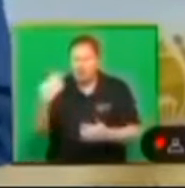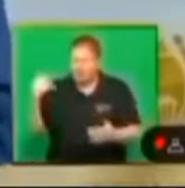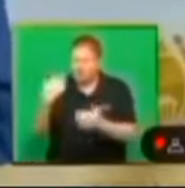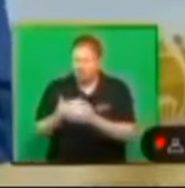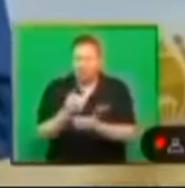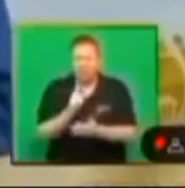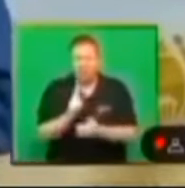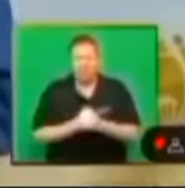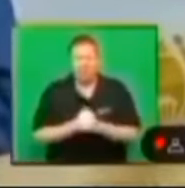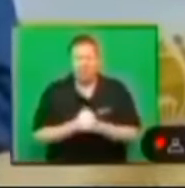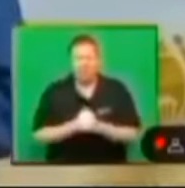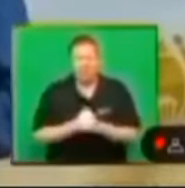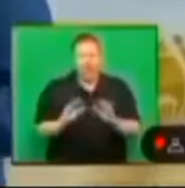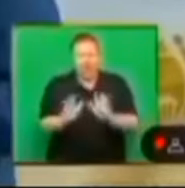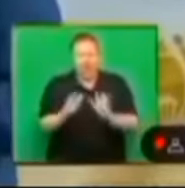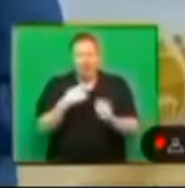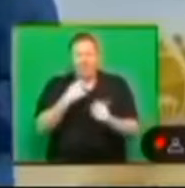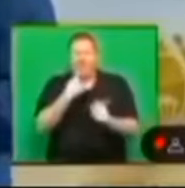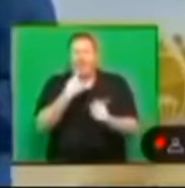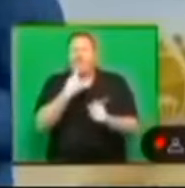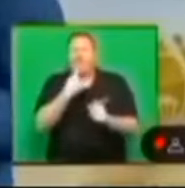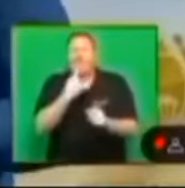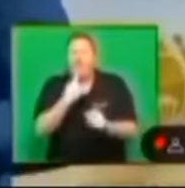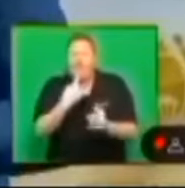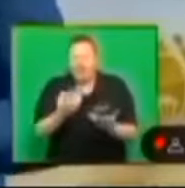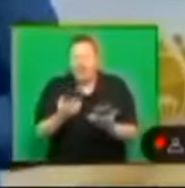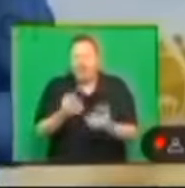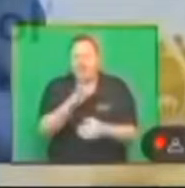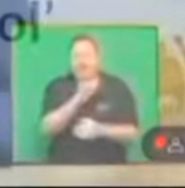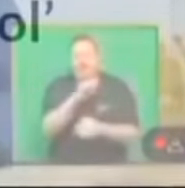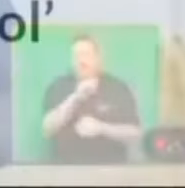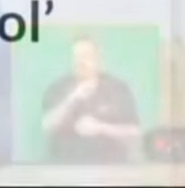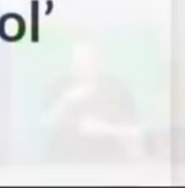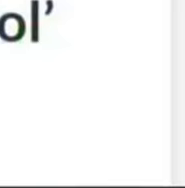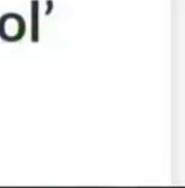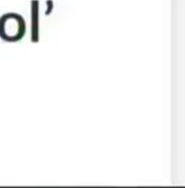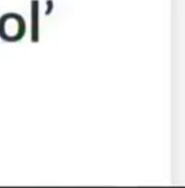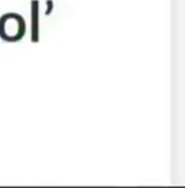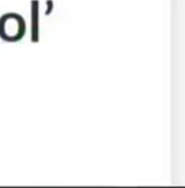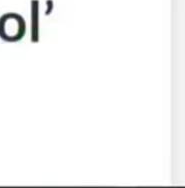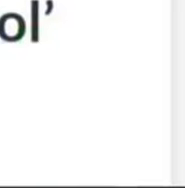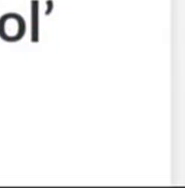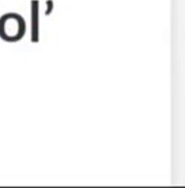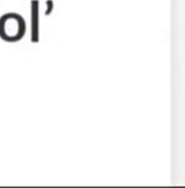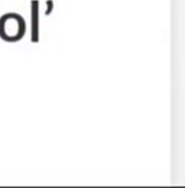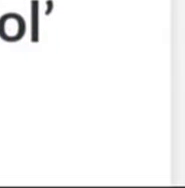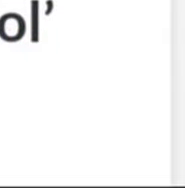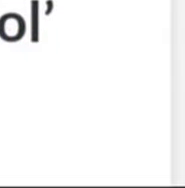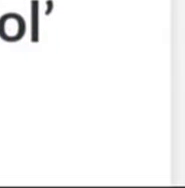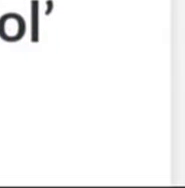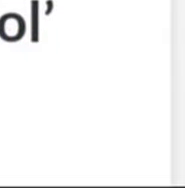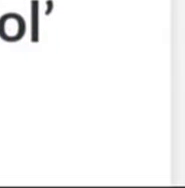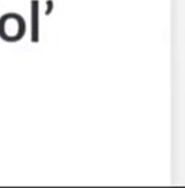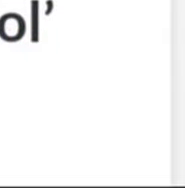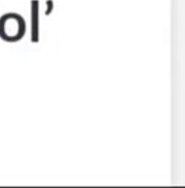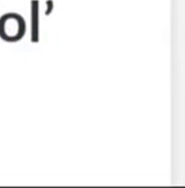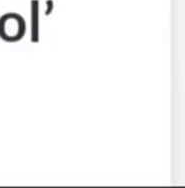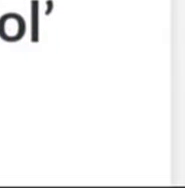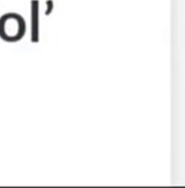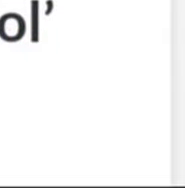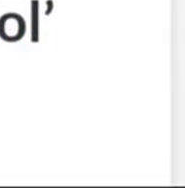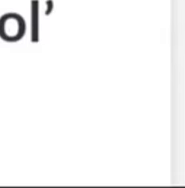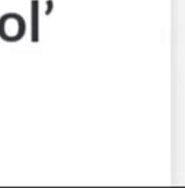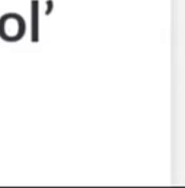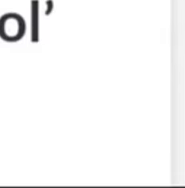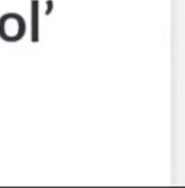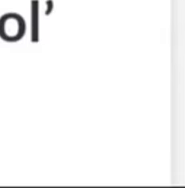is that your Secretary General, Fikile Mbalula, he said that they lied to